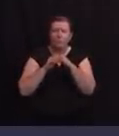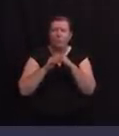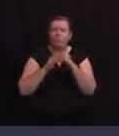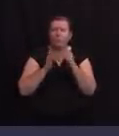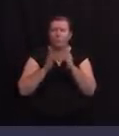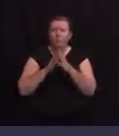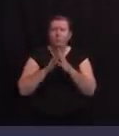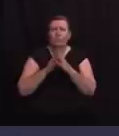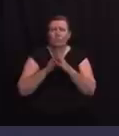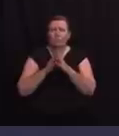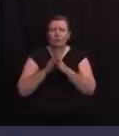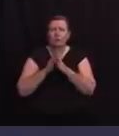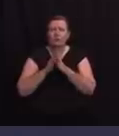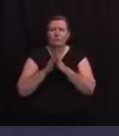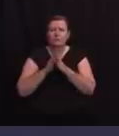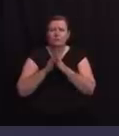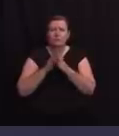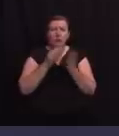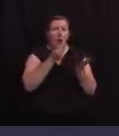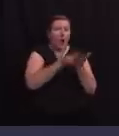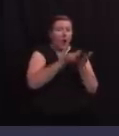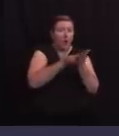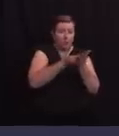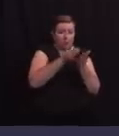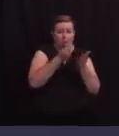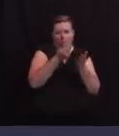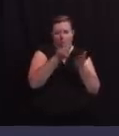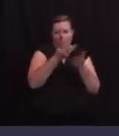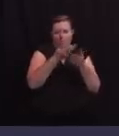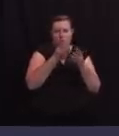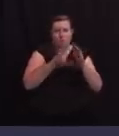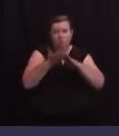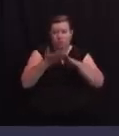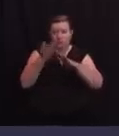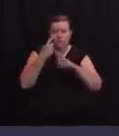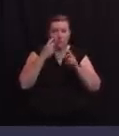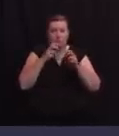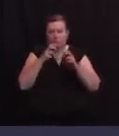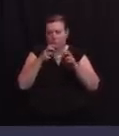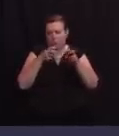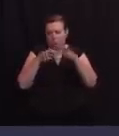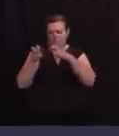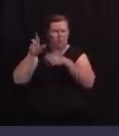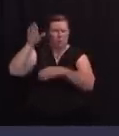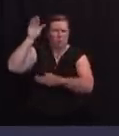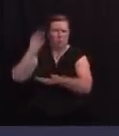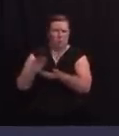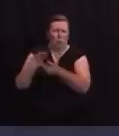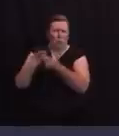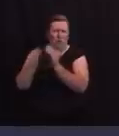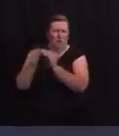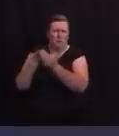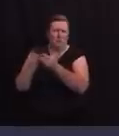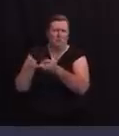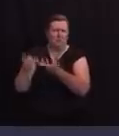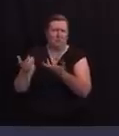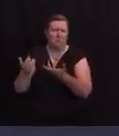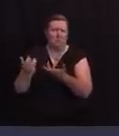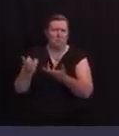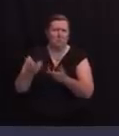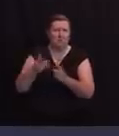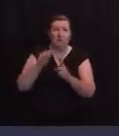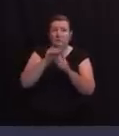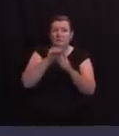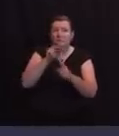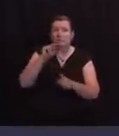capital to operating transfer in like 15 years. NJ Transit, I have to remind everybody, is